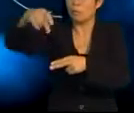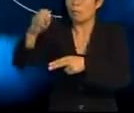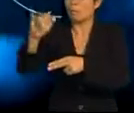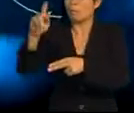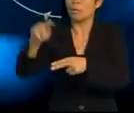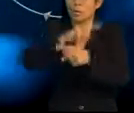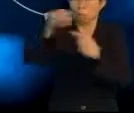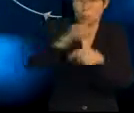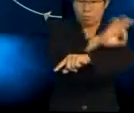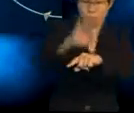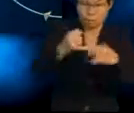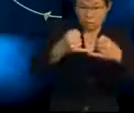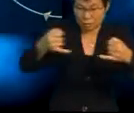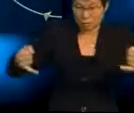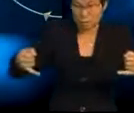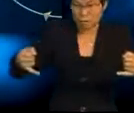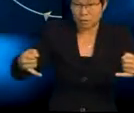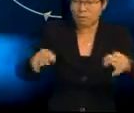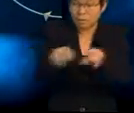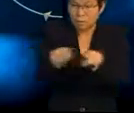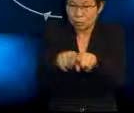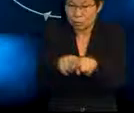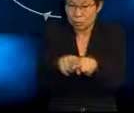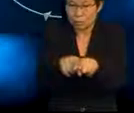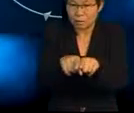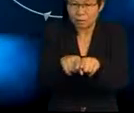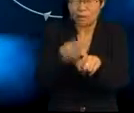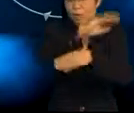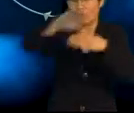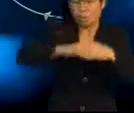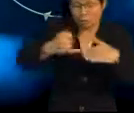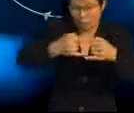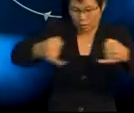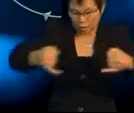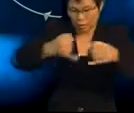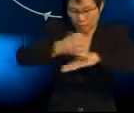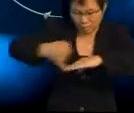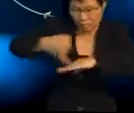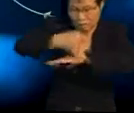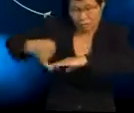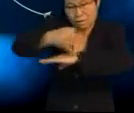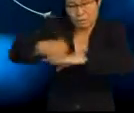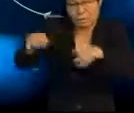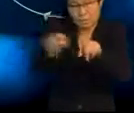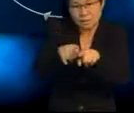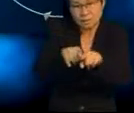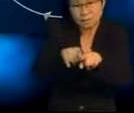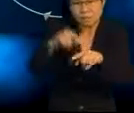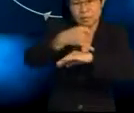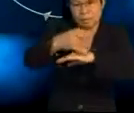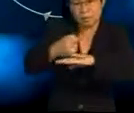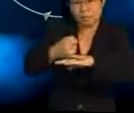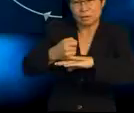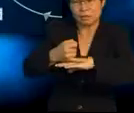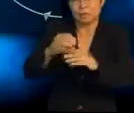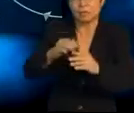When field lines are spaced equally with all lines pointing to the same direction, it is called